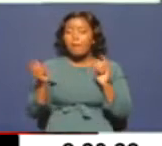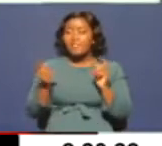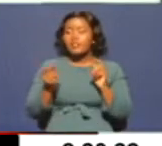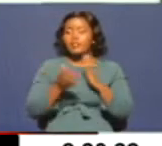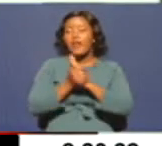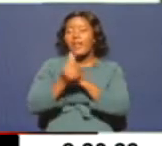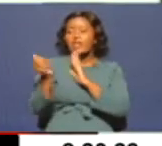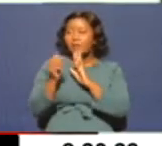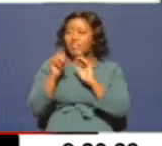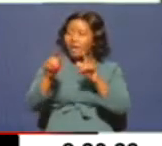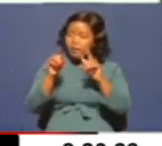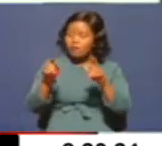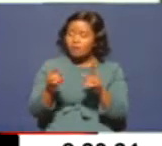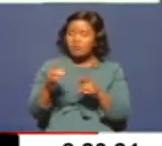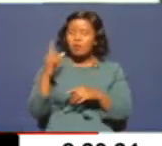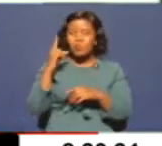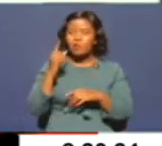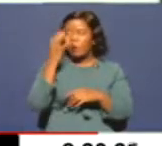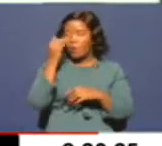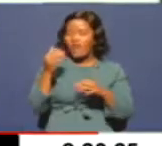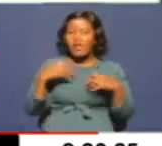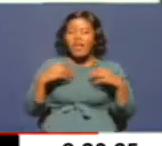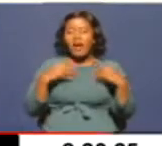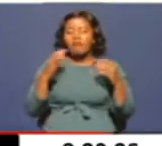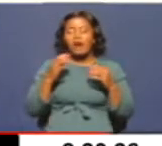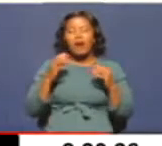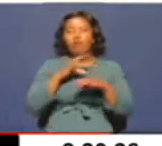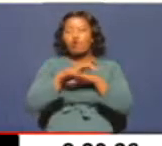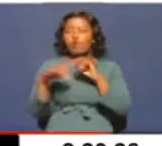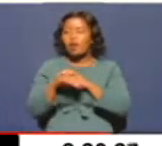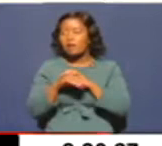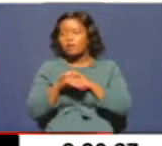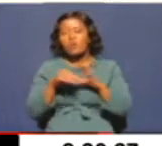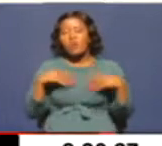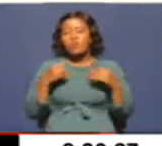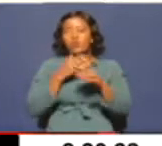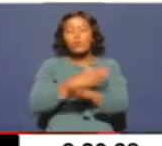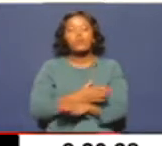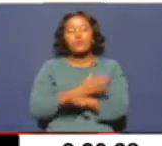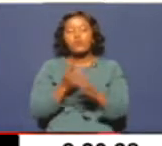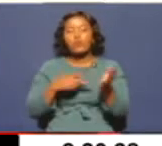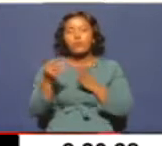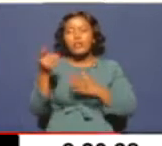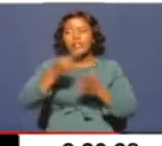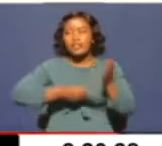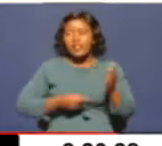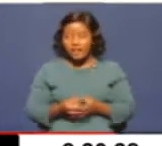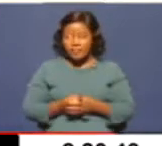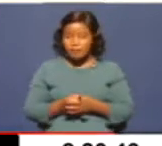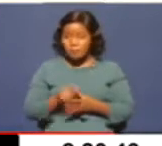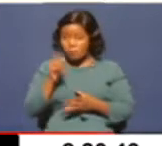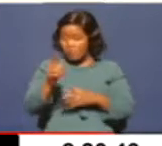legislation, saying it is creating a comfort zone for tax evaders. Where it becomes dangerous when it becomes